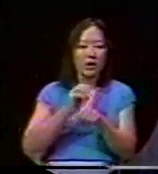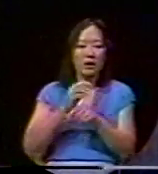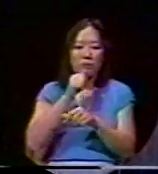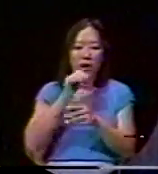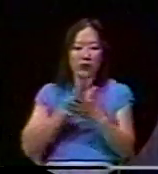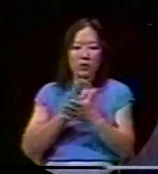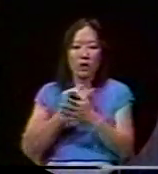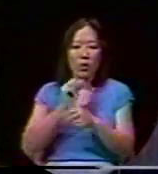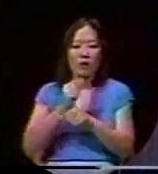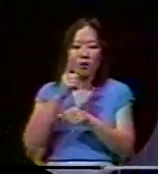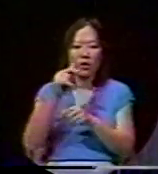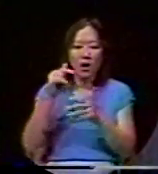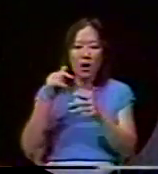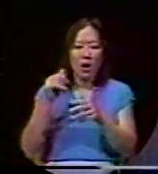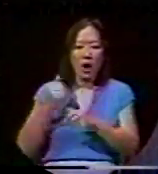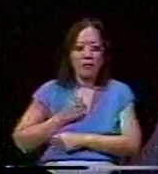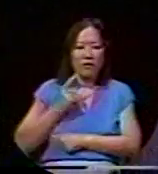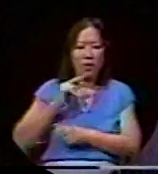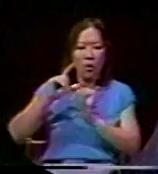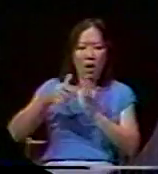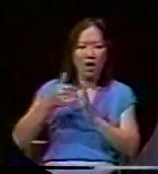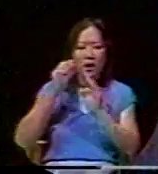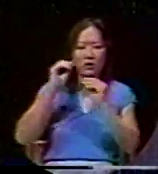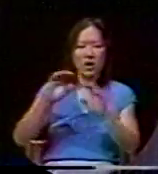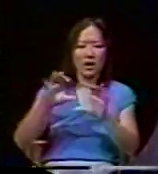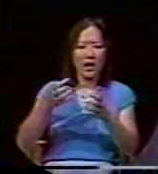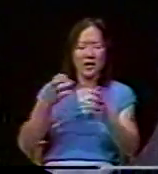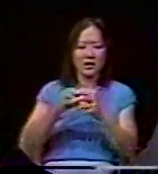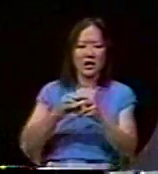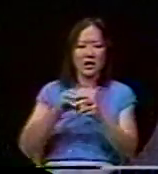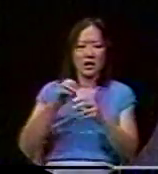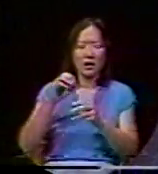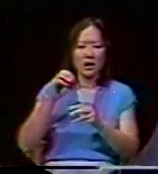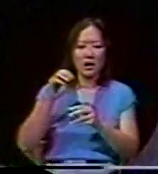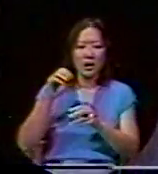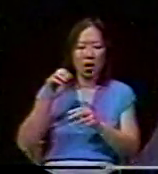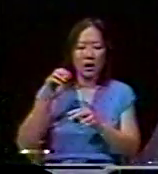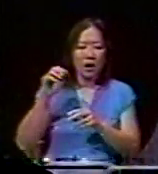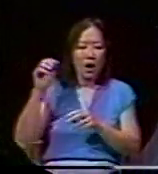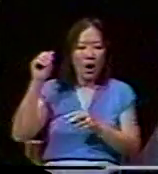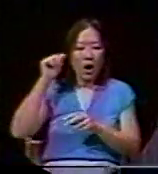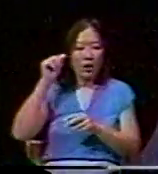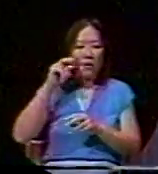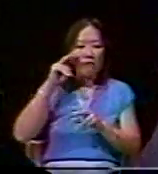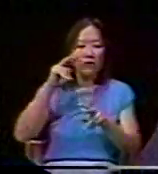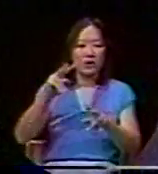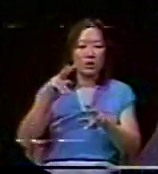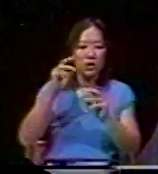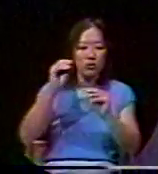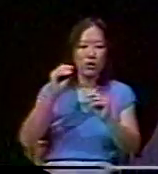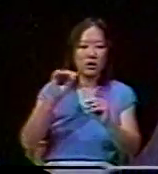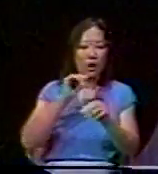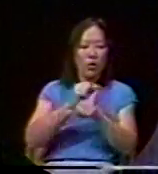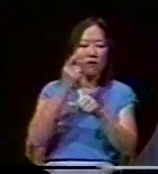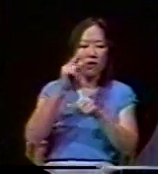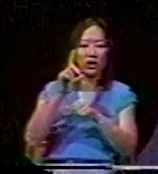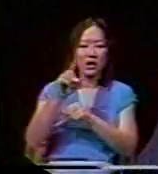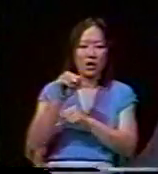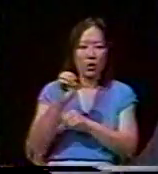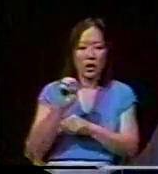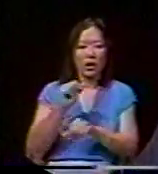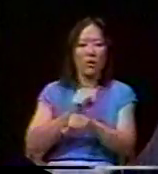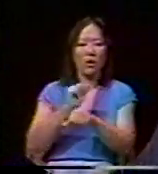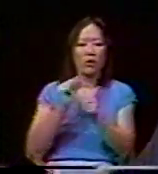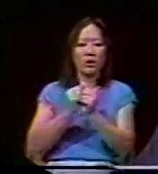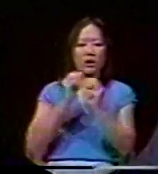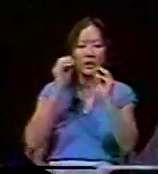I've worked for the Army for a while. I taught a class in audiovisual instruction, and I currently work for the DOE. I work with teachers and